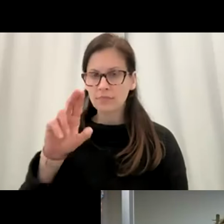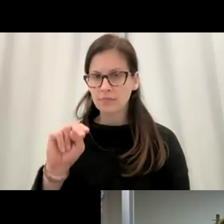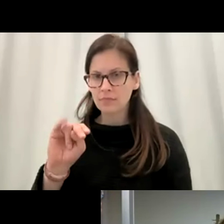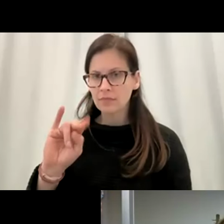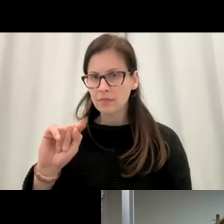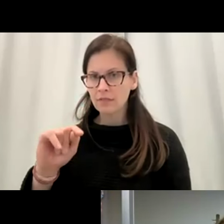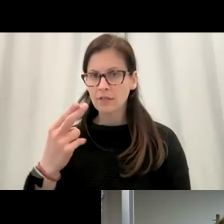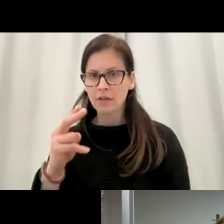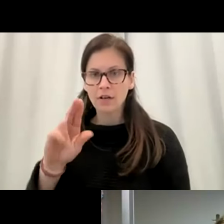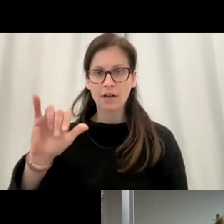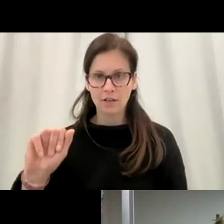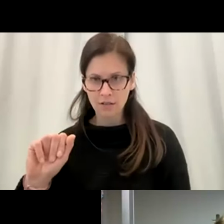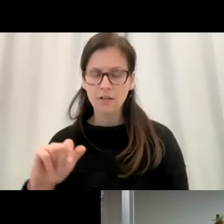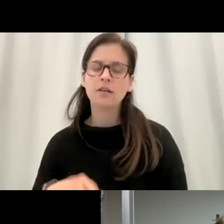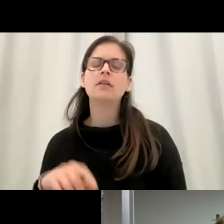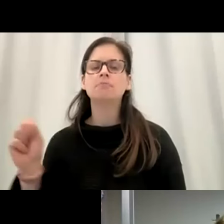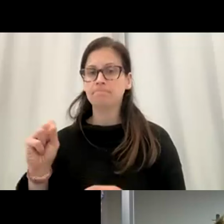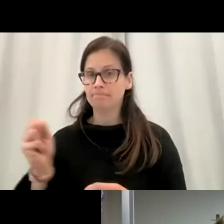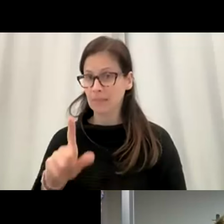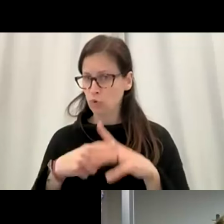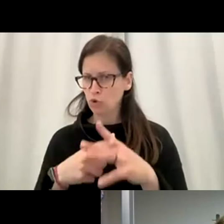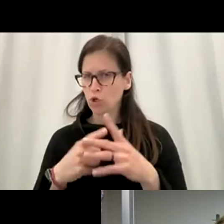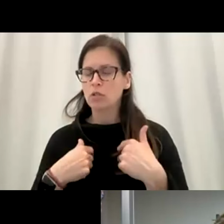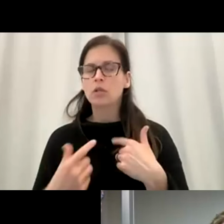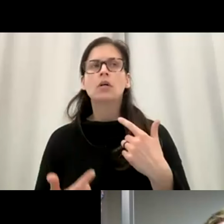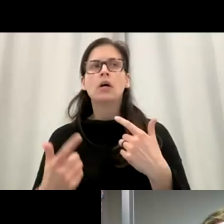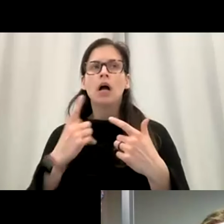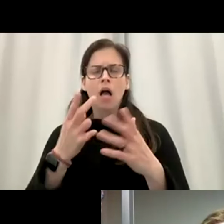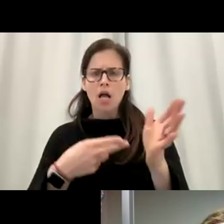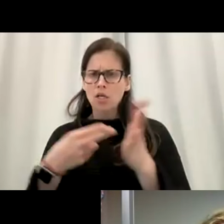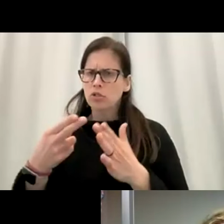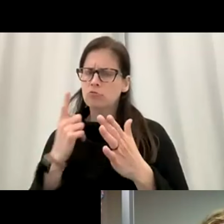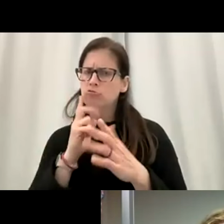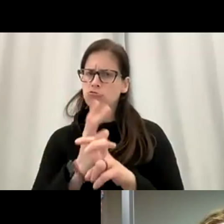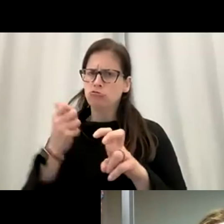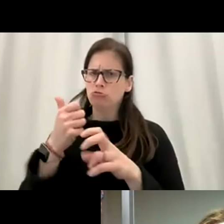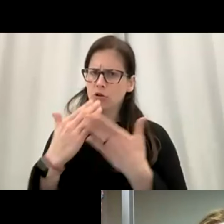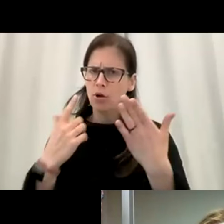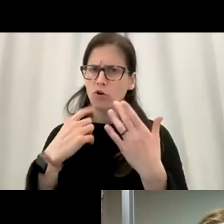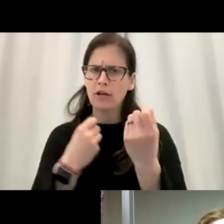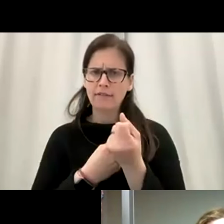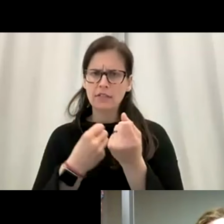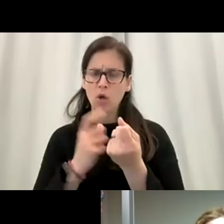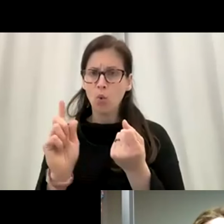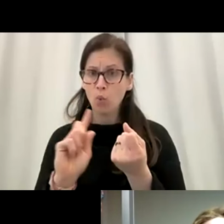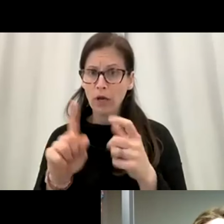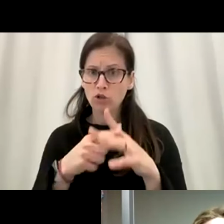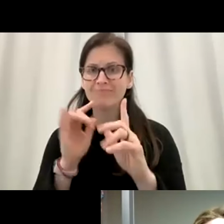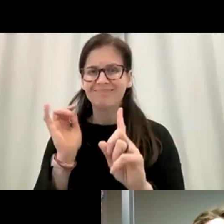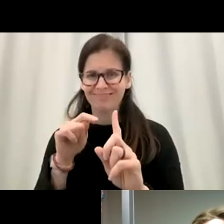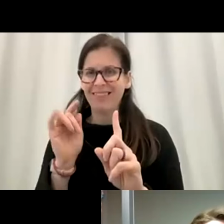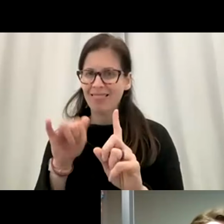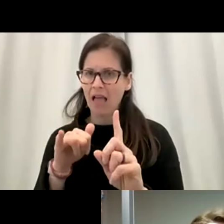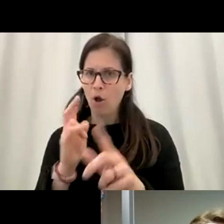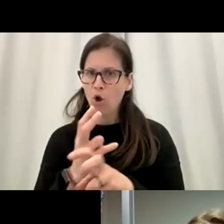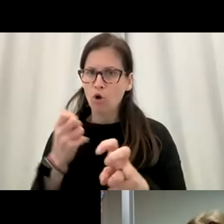I can start. I think that honestly, the hardest part of advocacy is not knowing where to start.